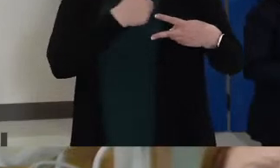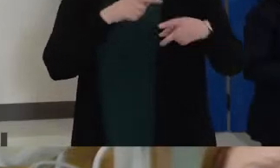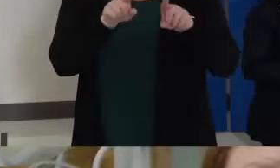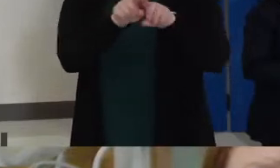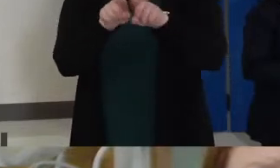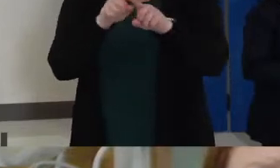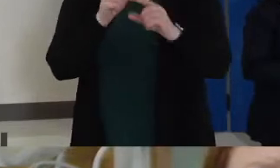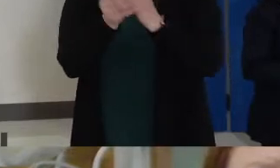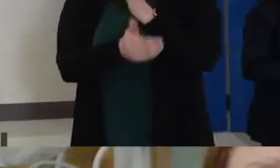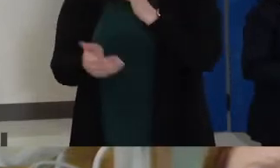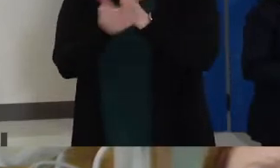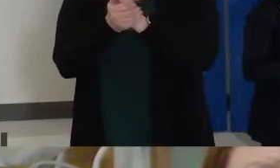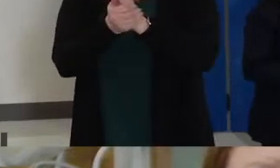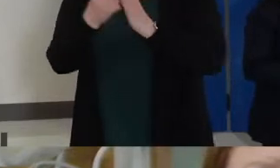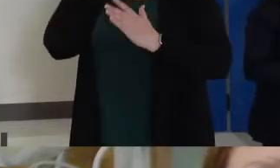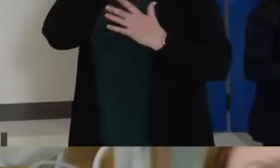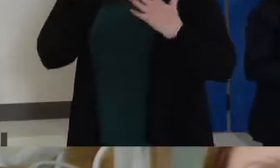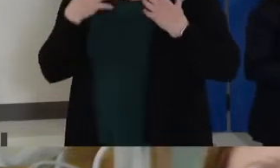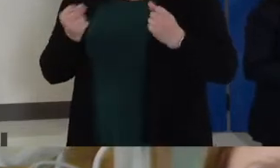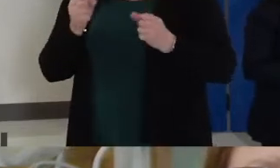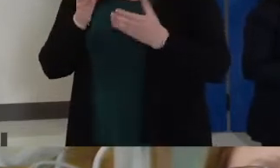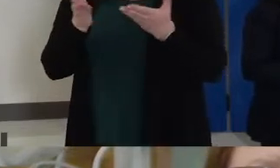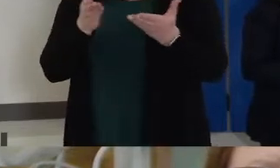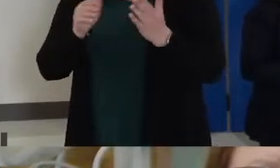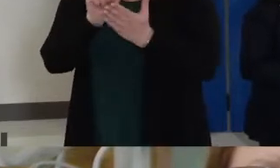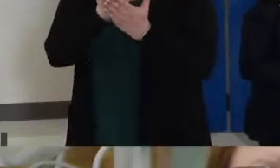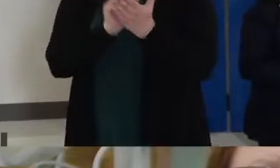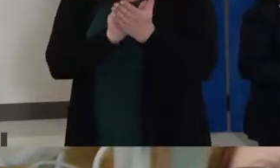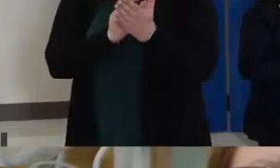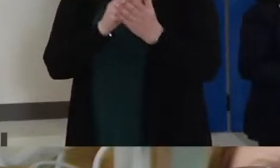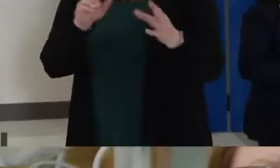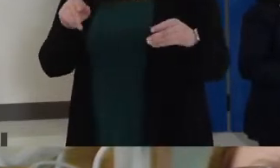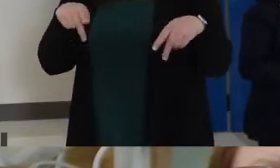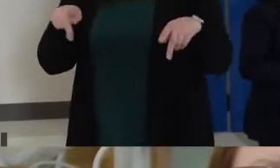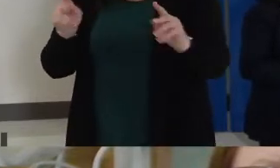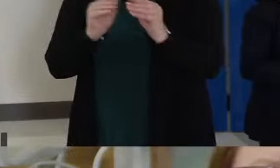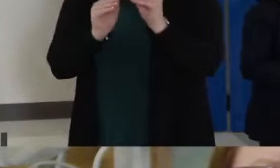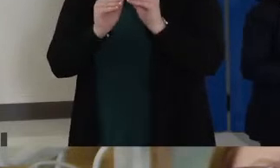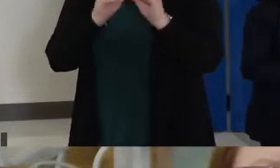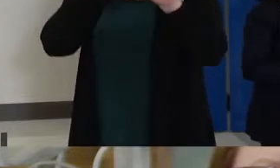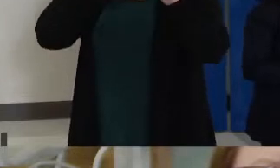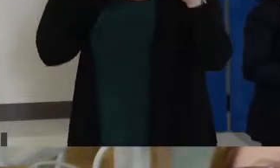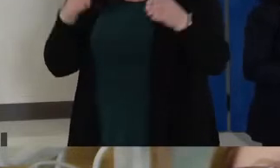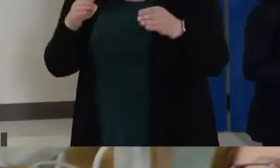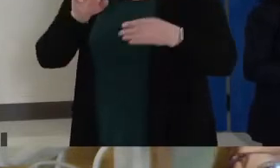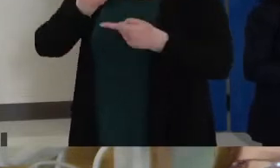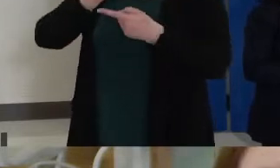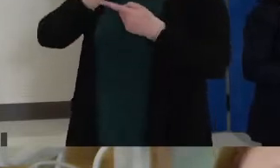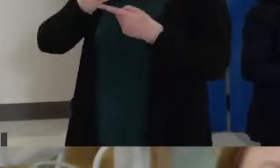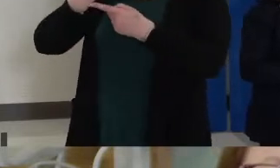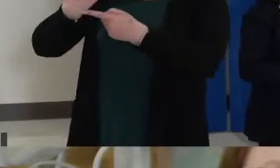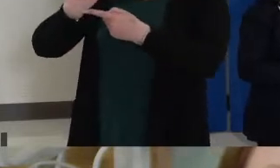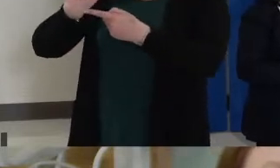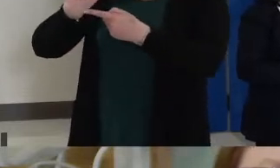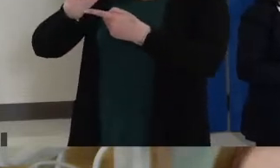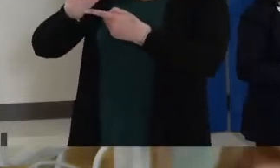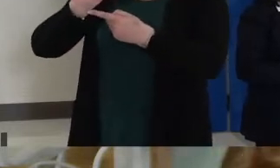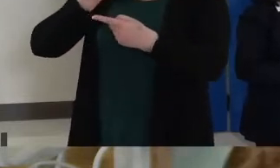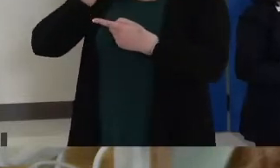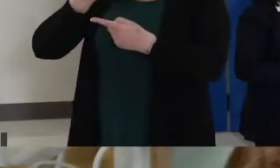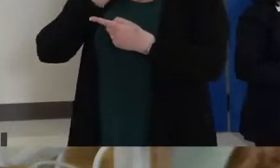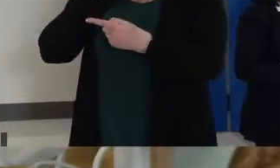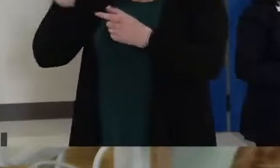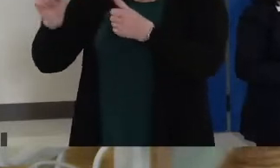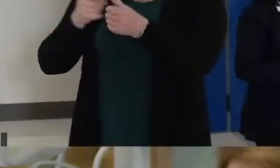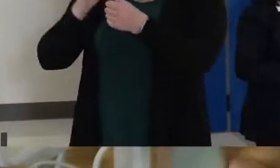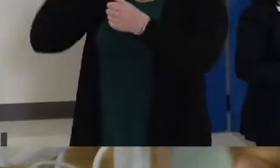be amending the Mental Health Services Act to allow for more focus as it relates to substance abuse. That was not originally